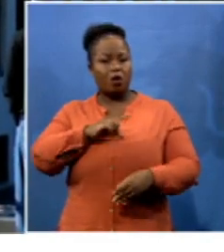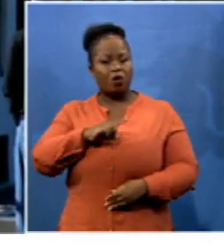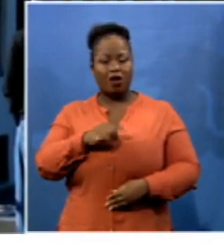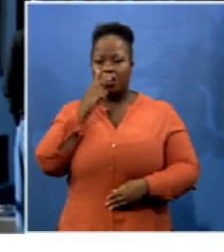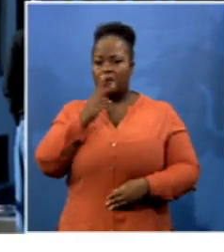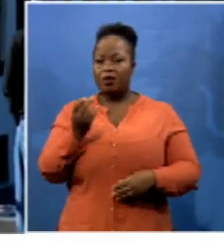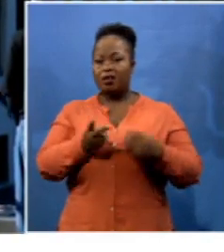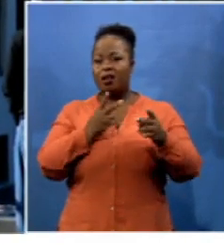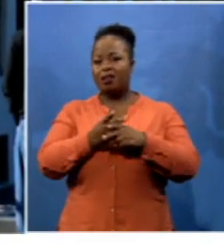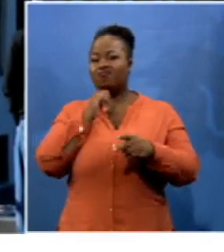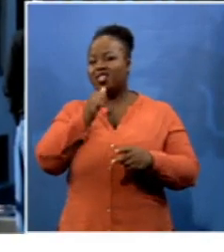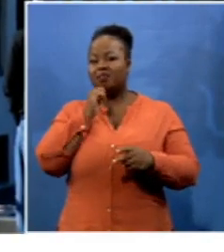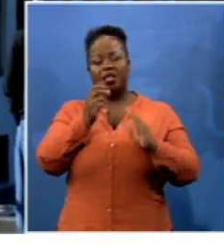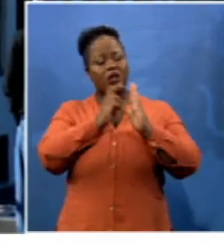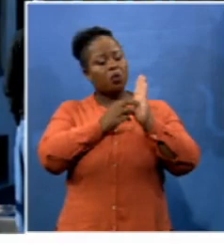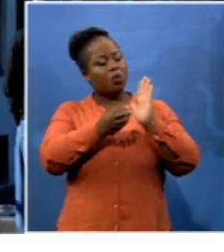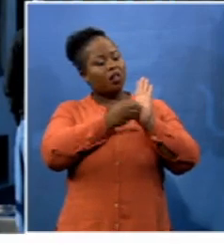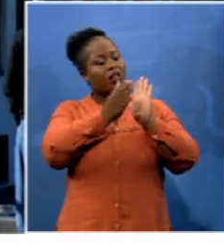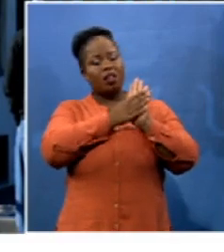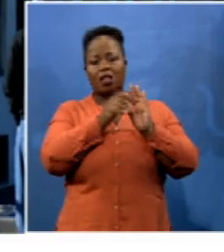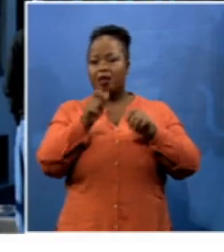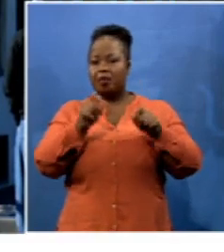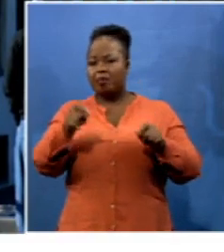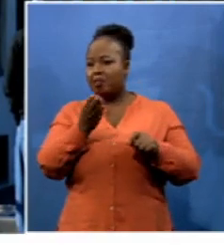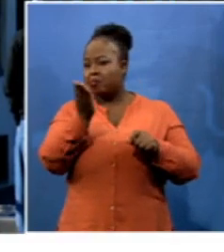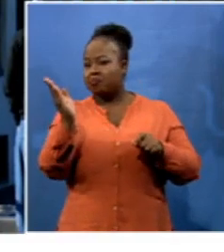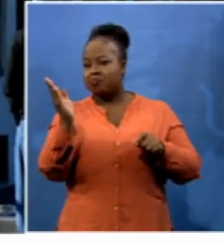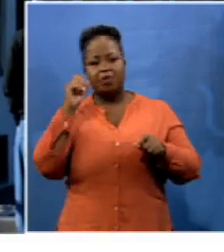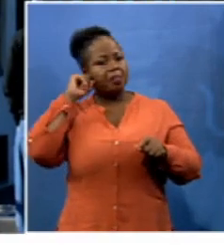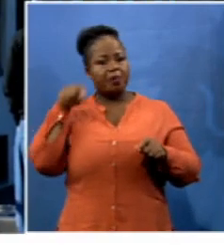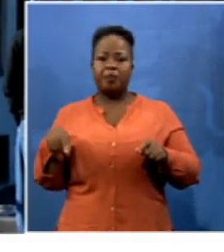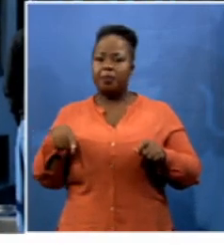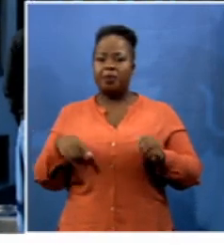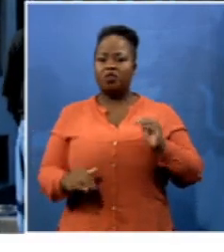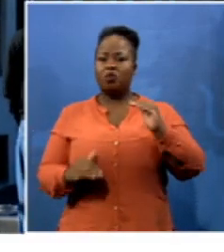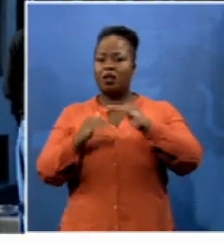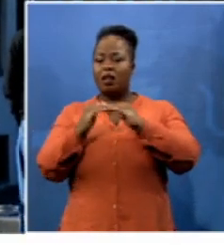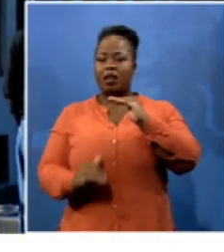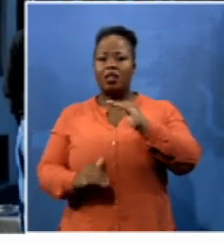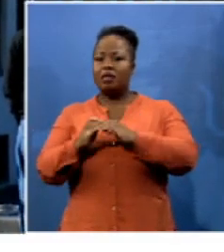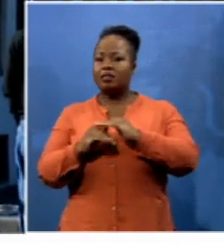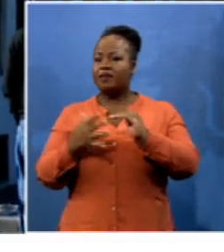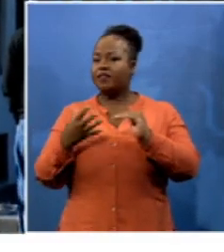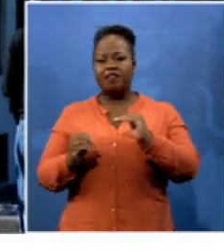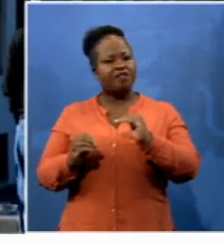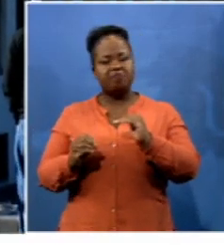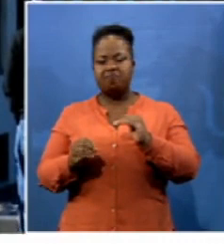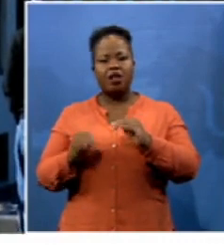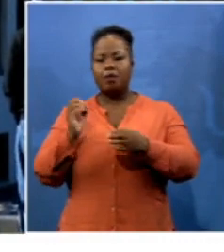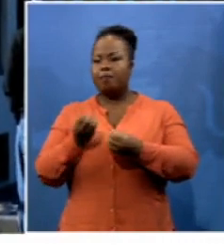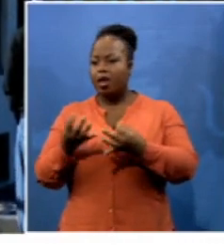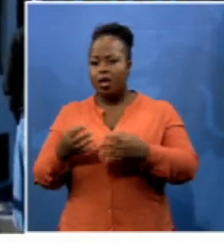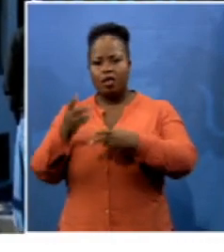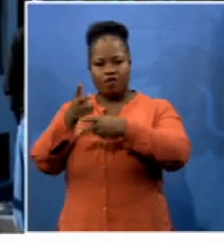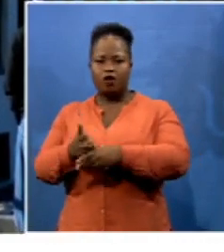past the regulations, people are still yet complying to the 50% or 50 number of people that should attend funerals. We know that